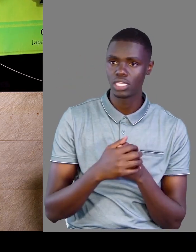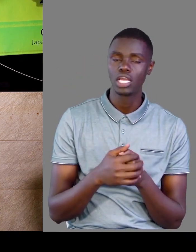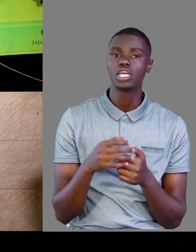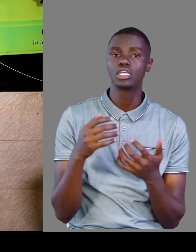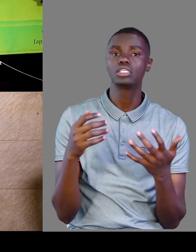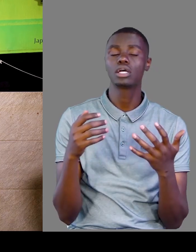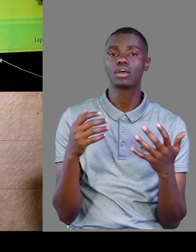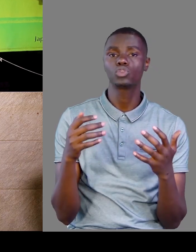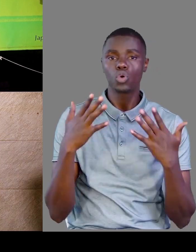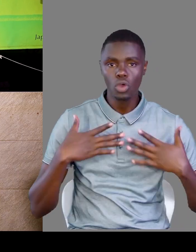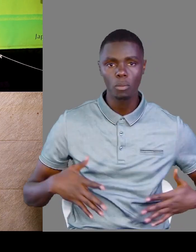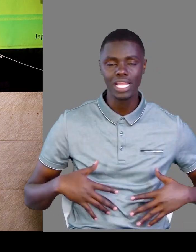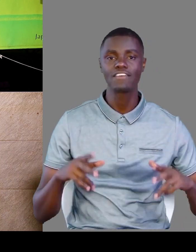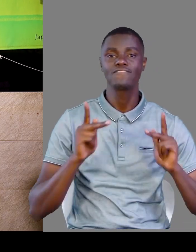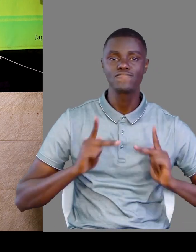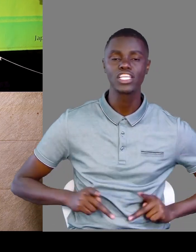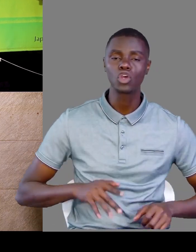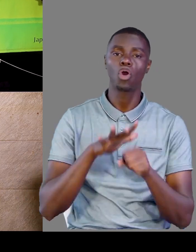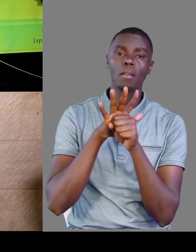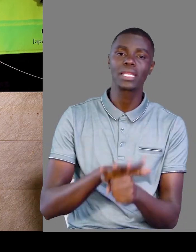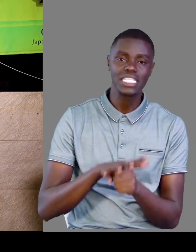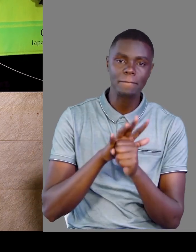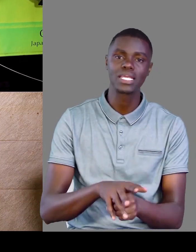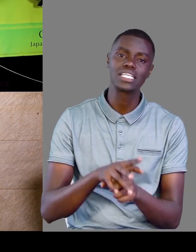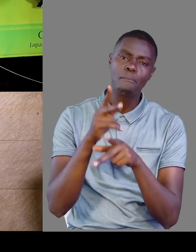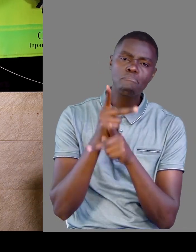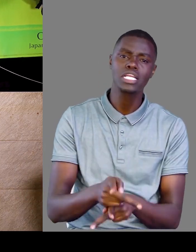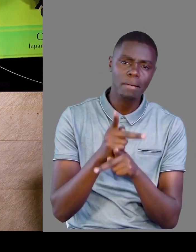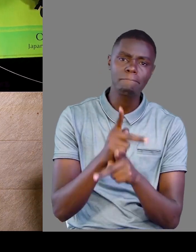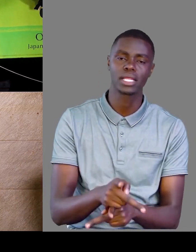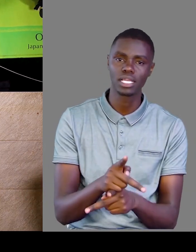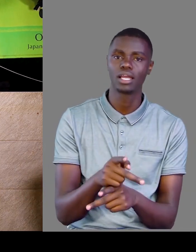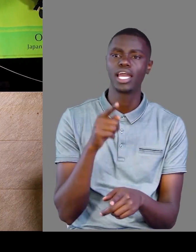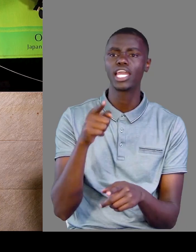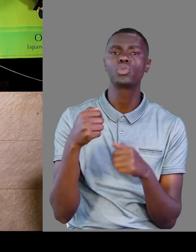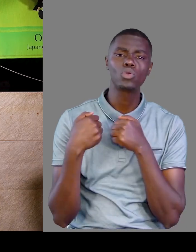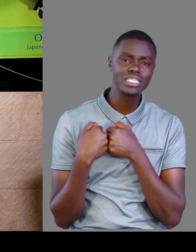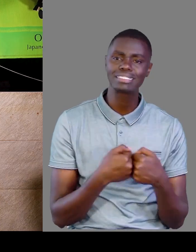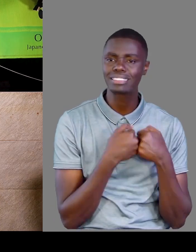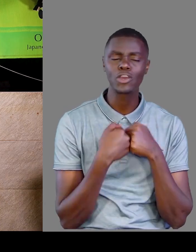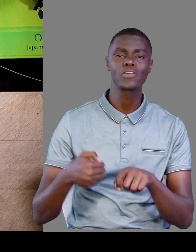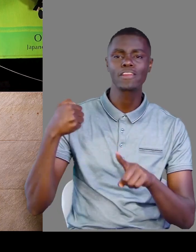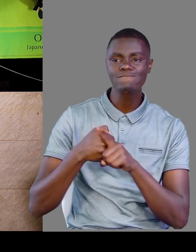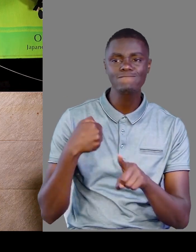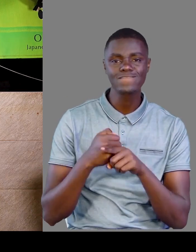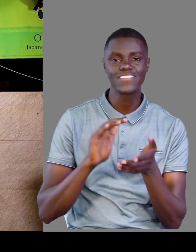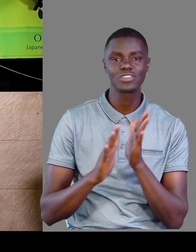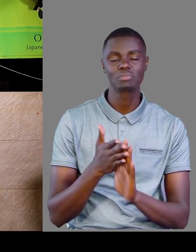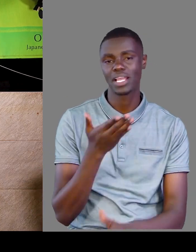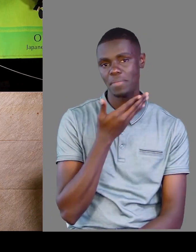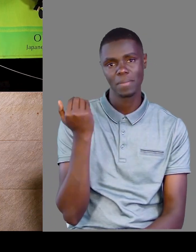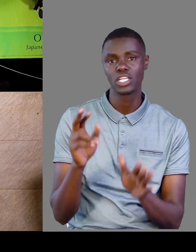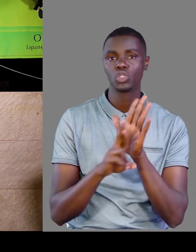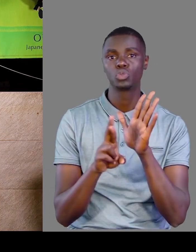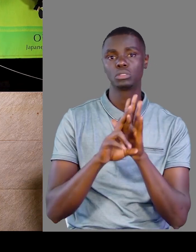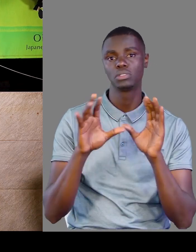subject your body to physical pressure every day, and you're always struggling and striving to be the best that you